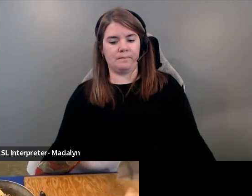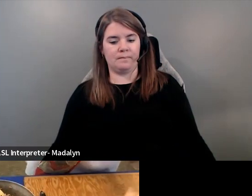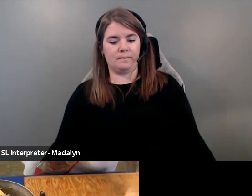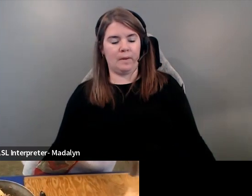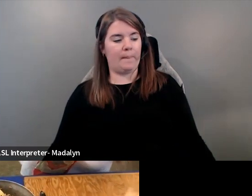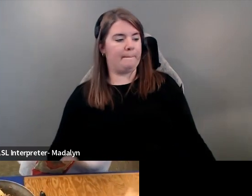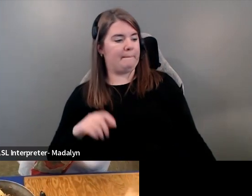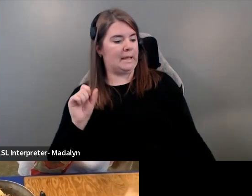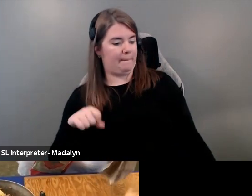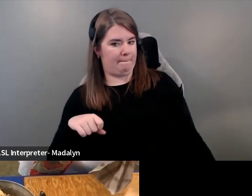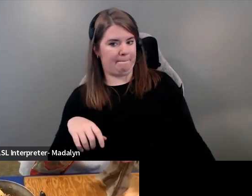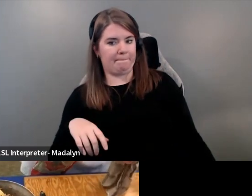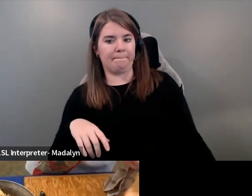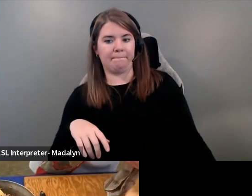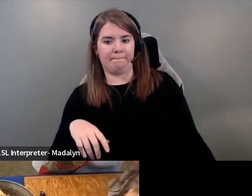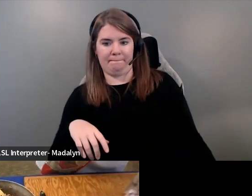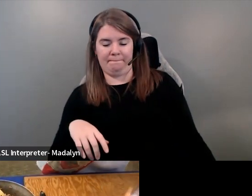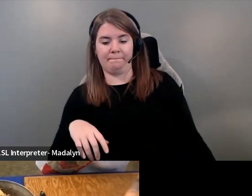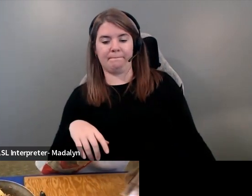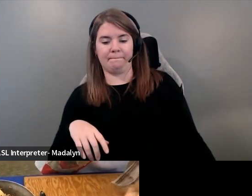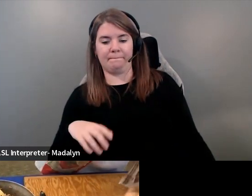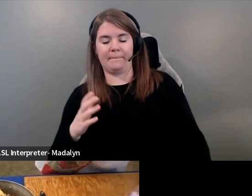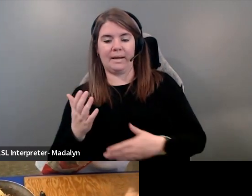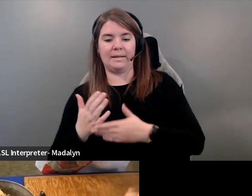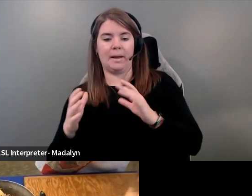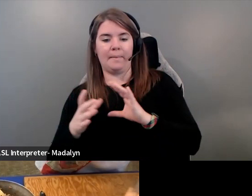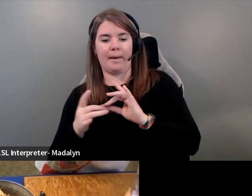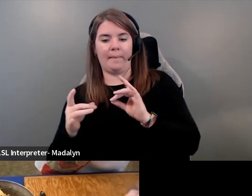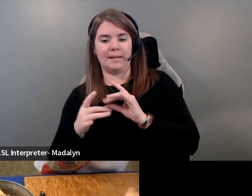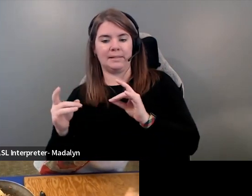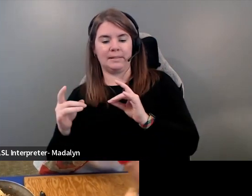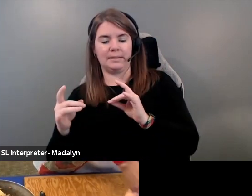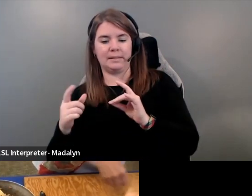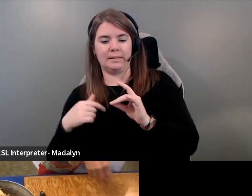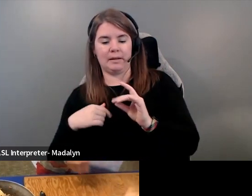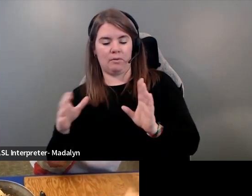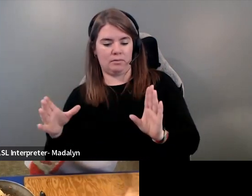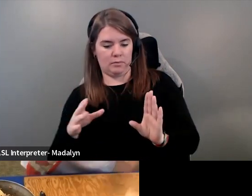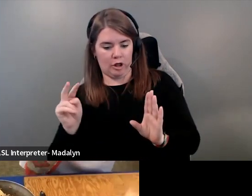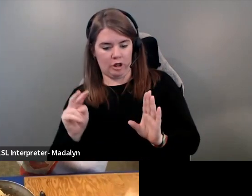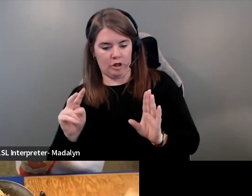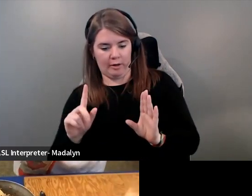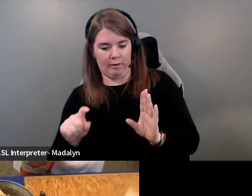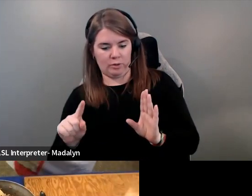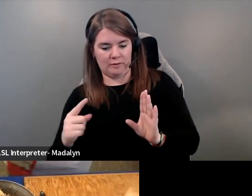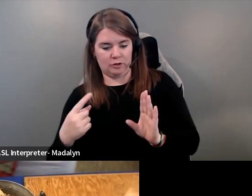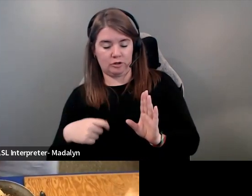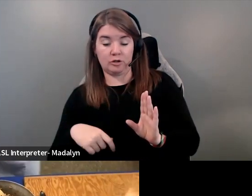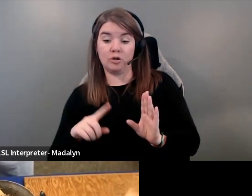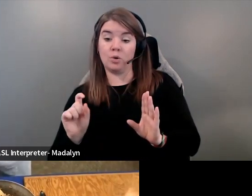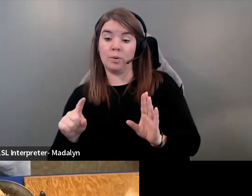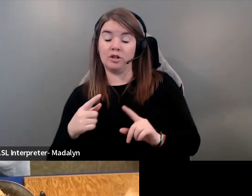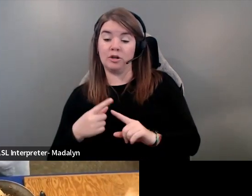Yep, there is, and then there's some comments in the chat. We'll go to the question first. Okay. Question comes